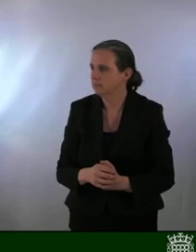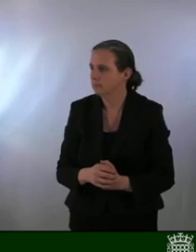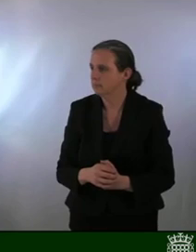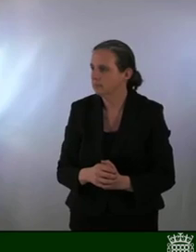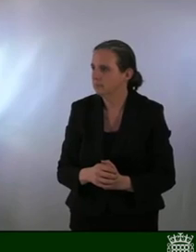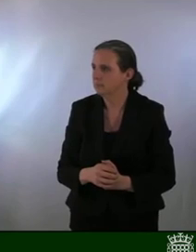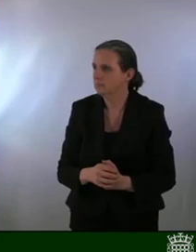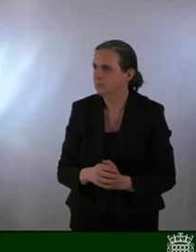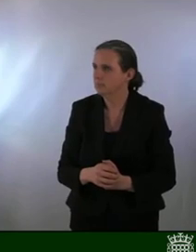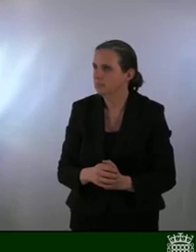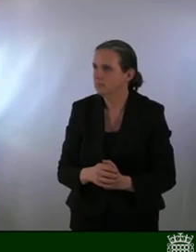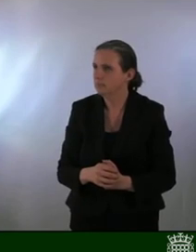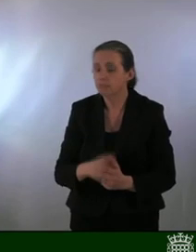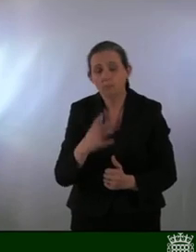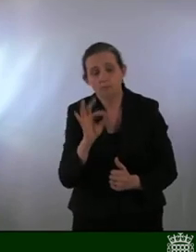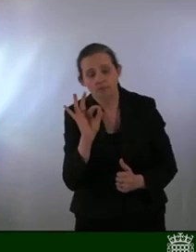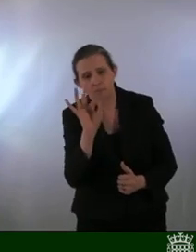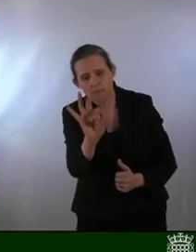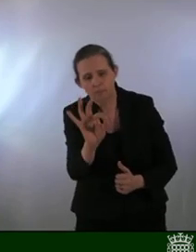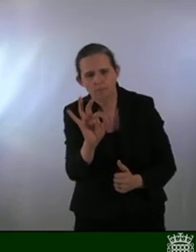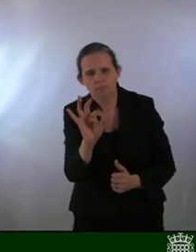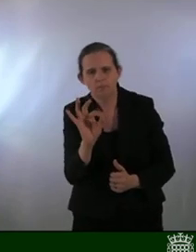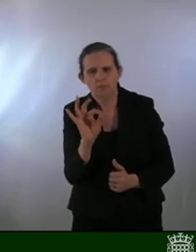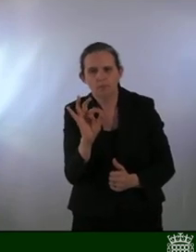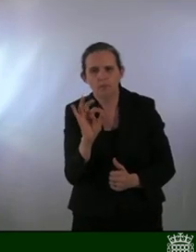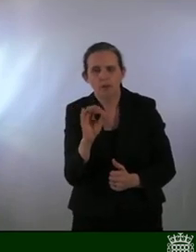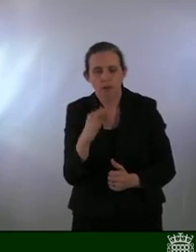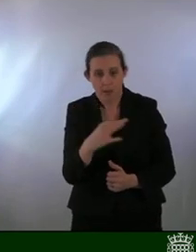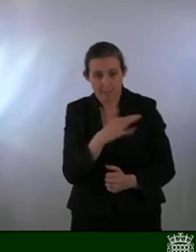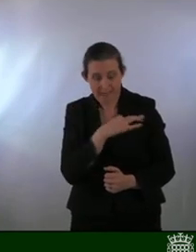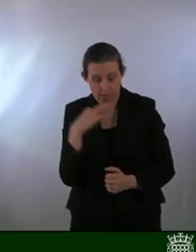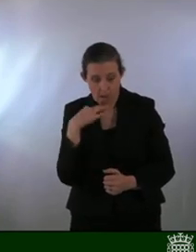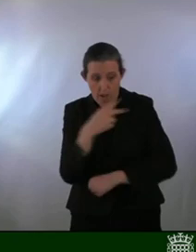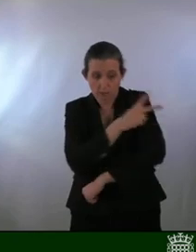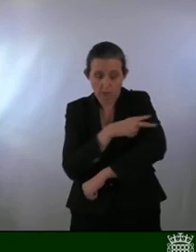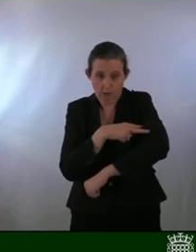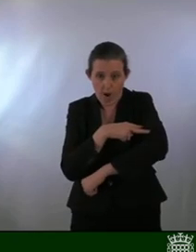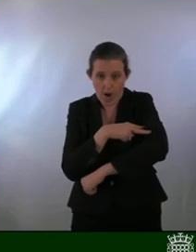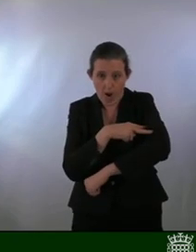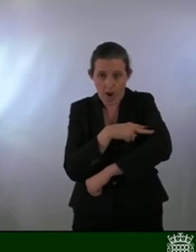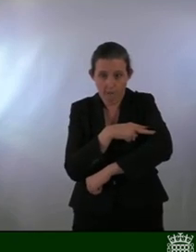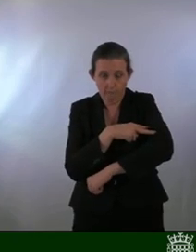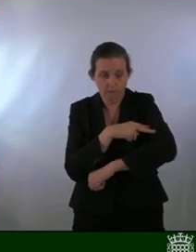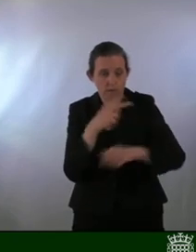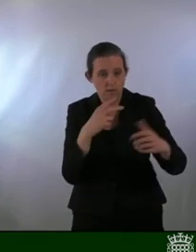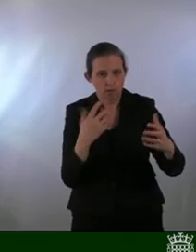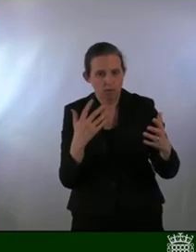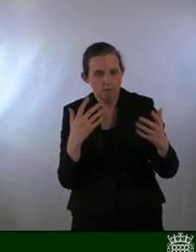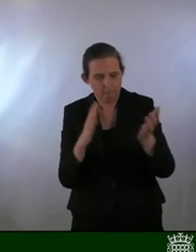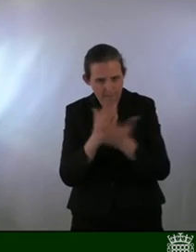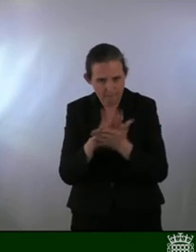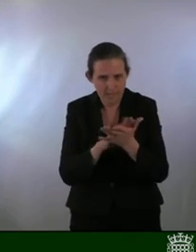could the Secretary of State set out in more detail in terms of 4 medical staff who are brought back in to deal with the virus are put onto the correct registers and also have the most